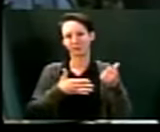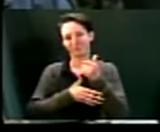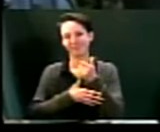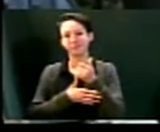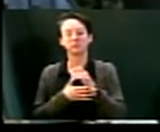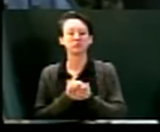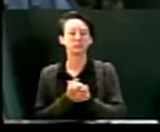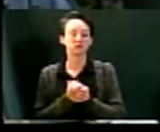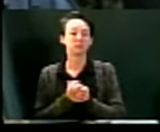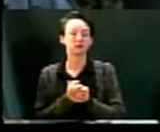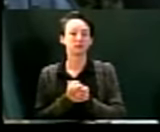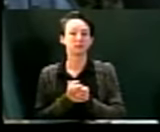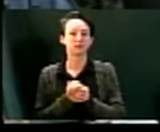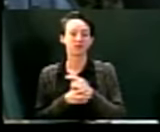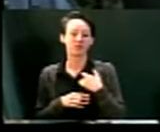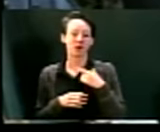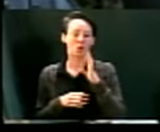say,